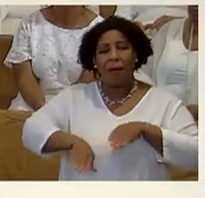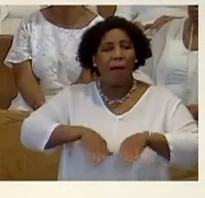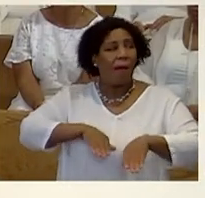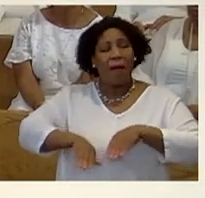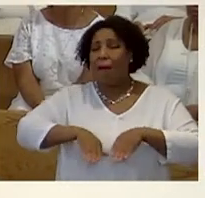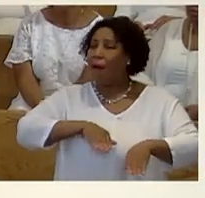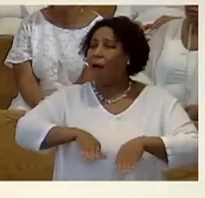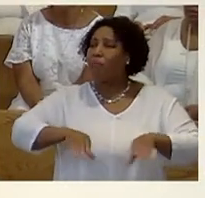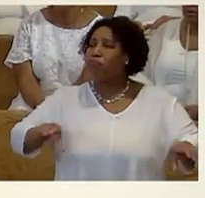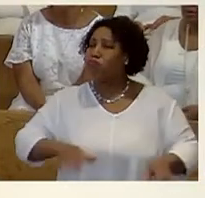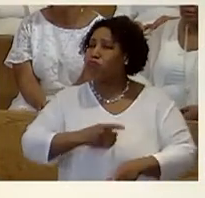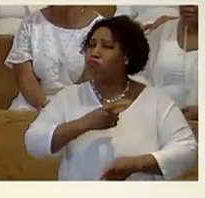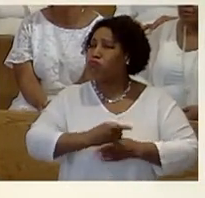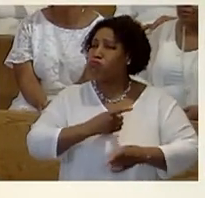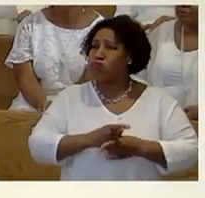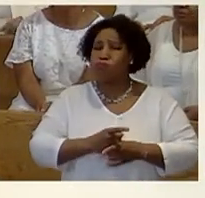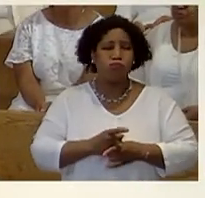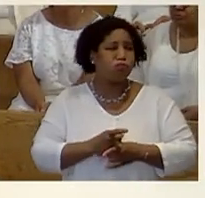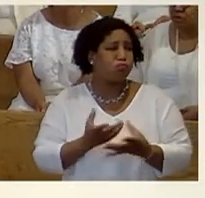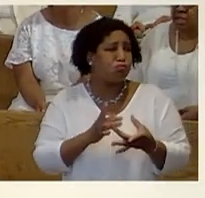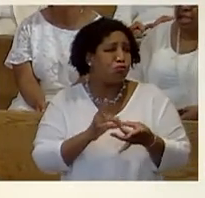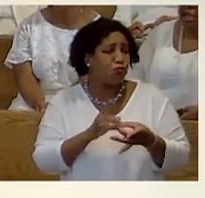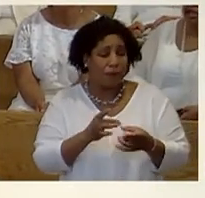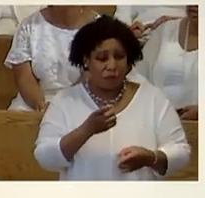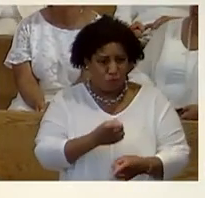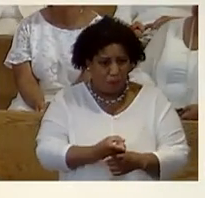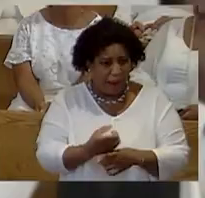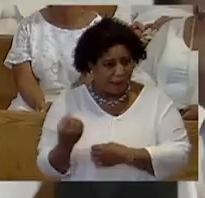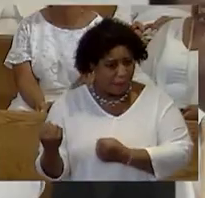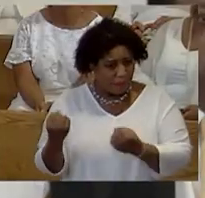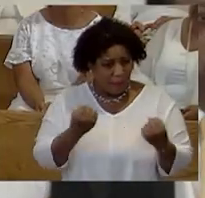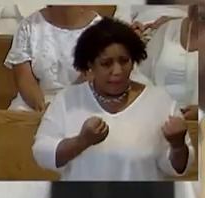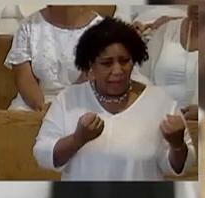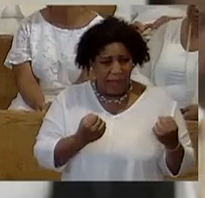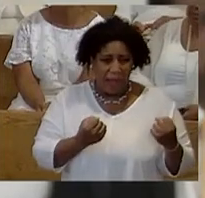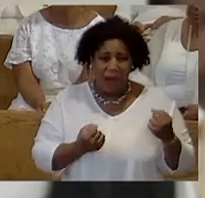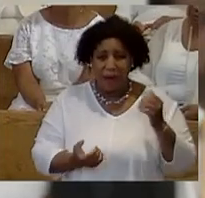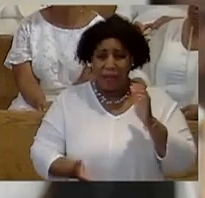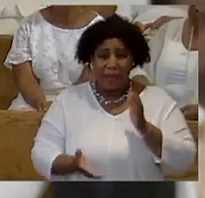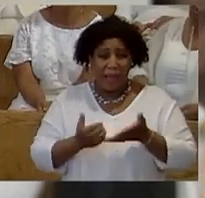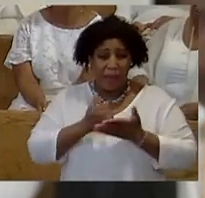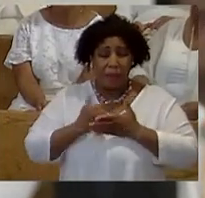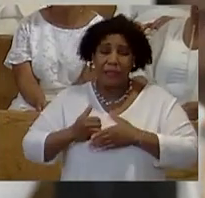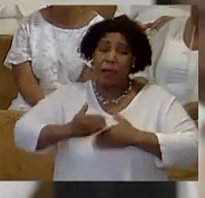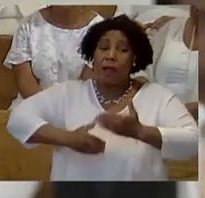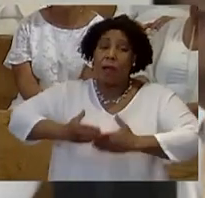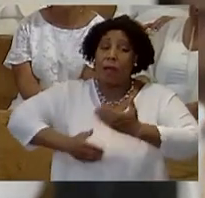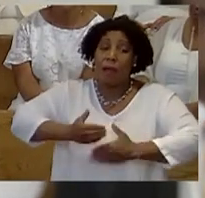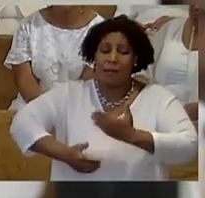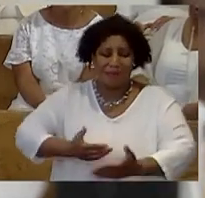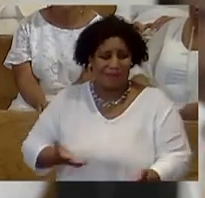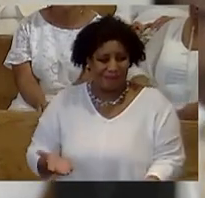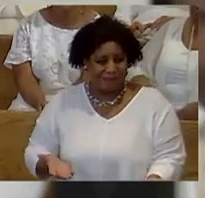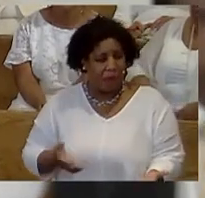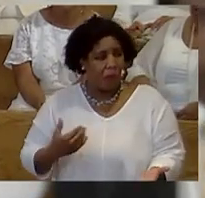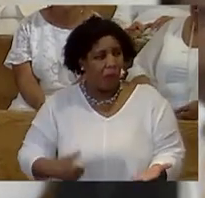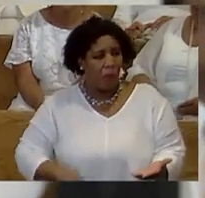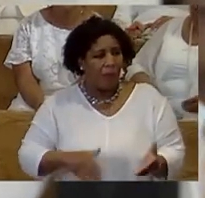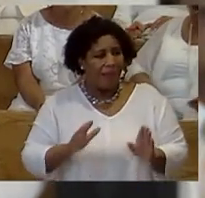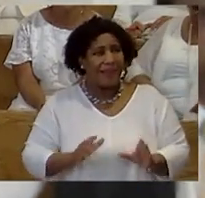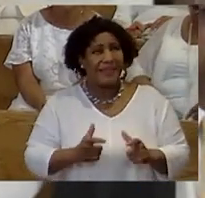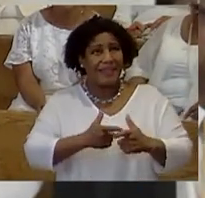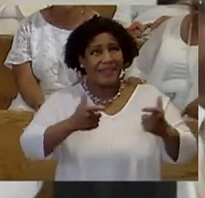and power to make us talk right. Power to put running in our feet. I tell you, we serve a mighty